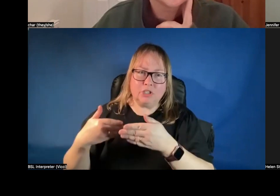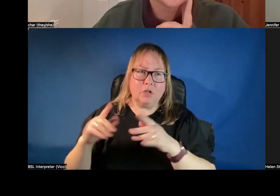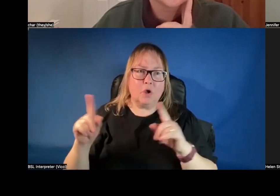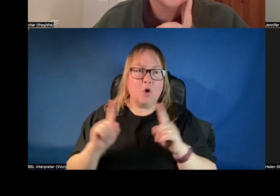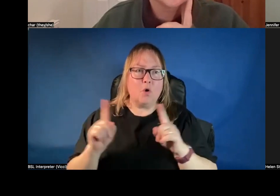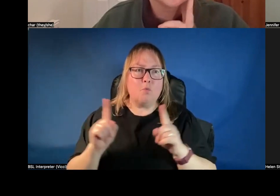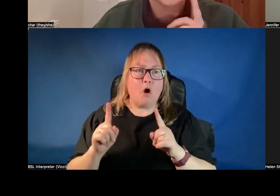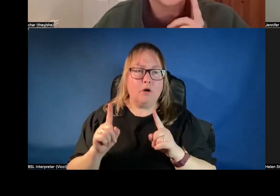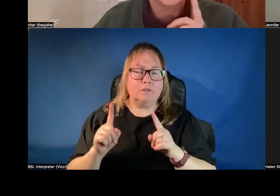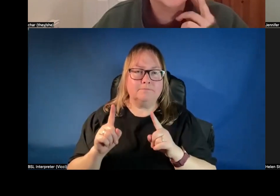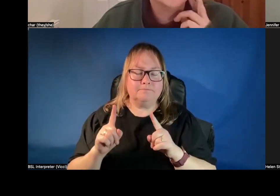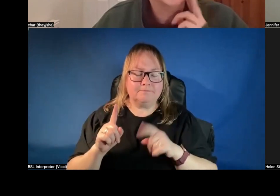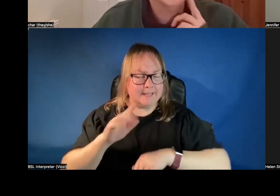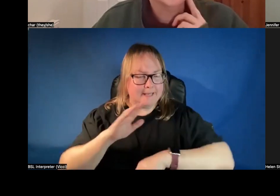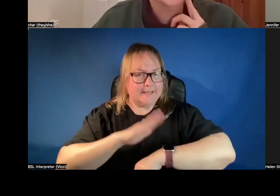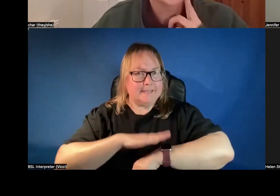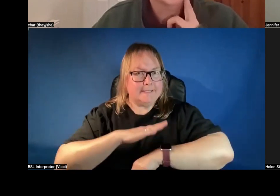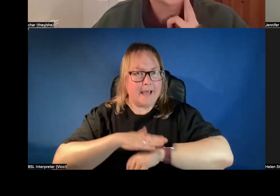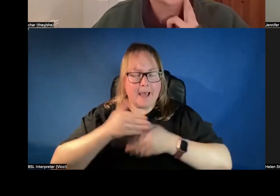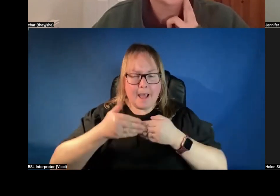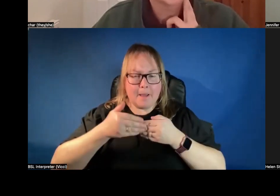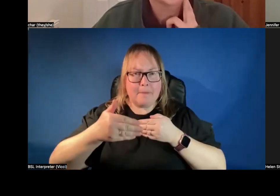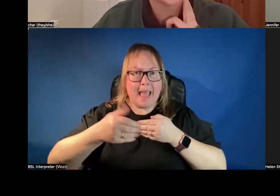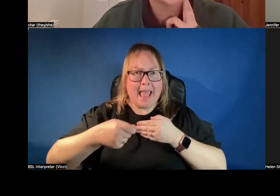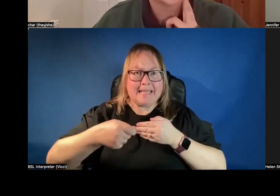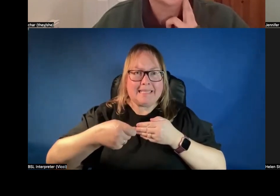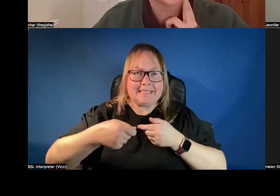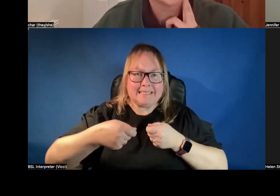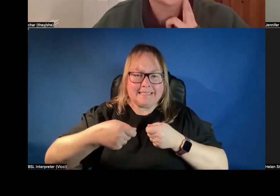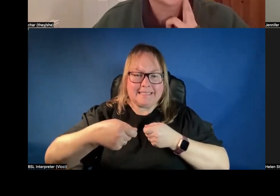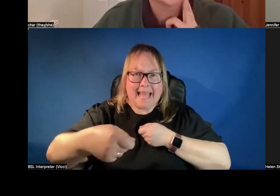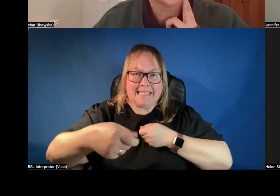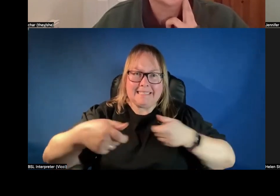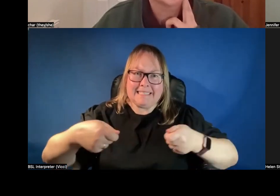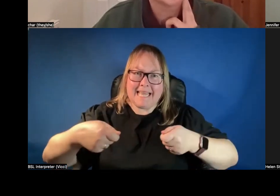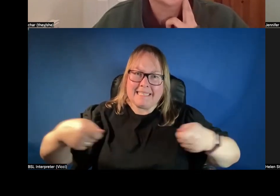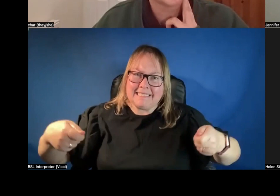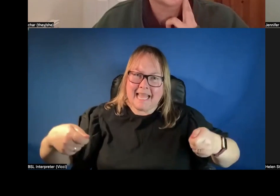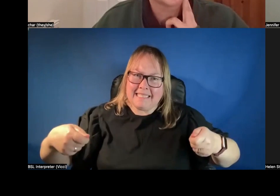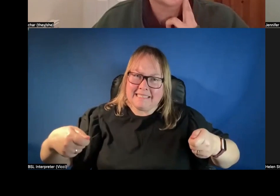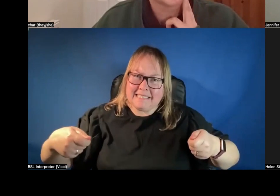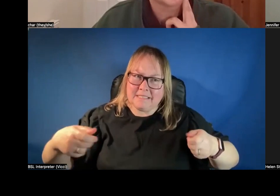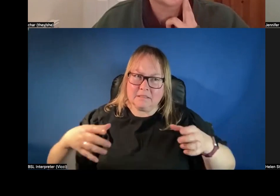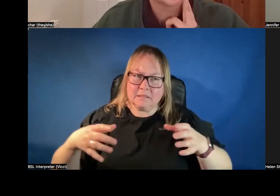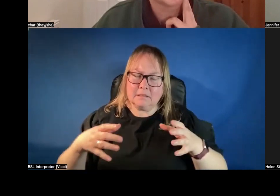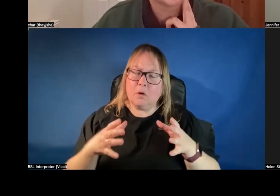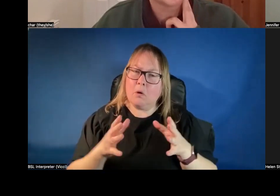extended time frame, and yeah, the work around sort of